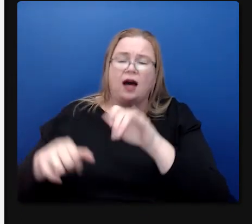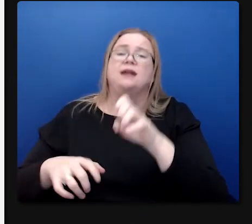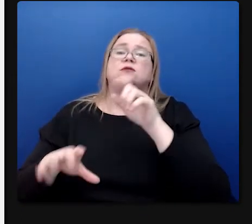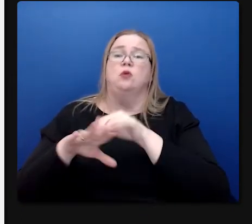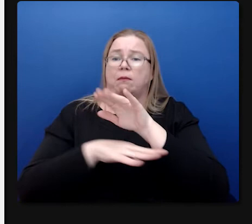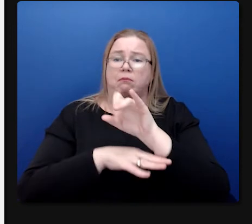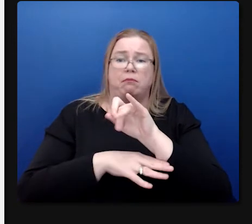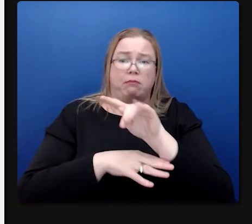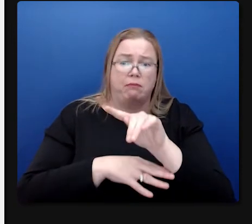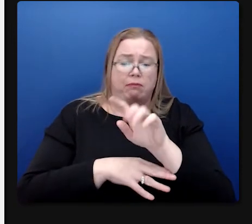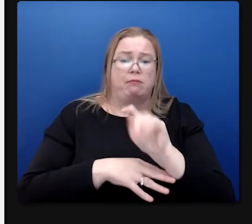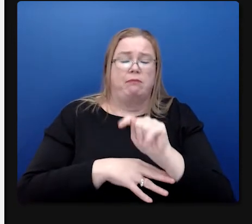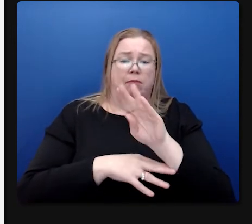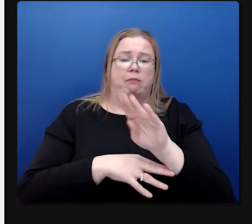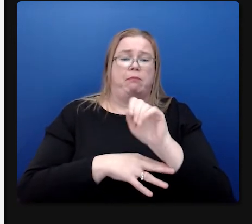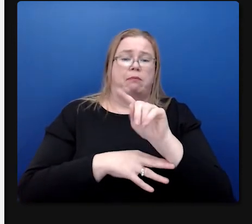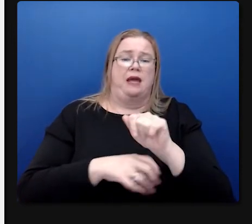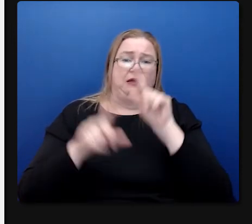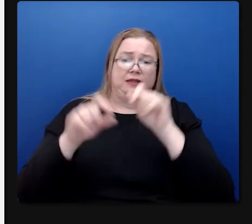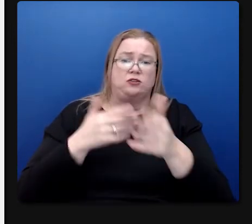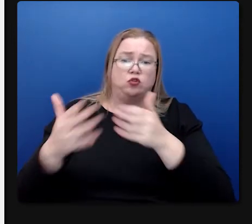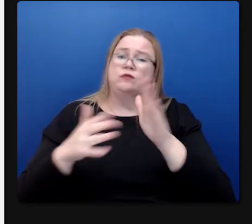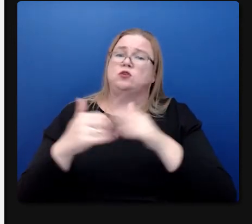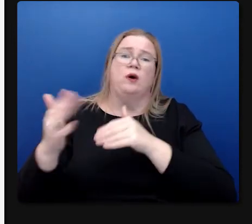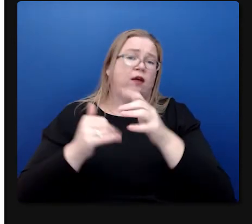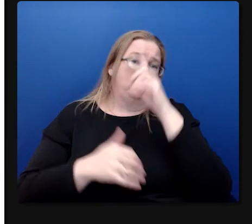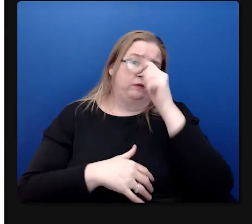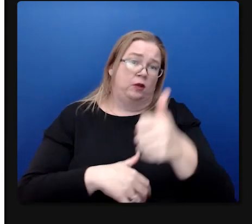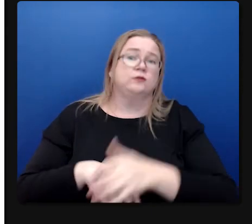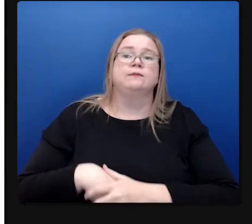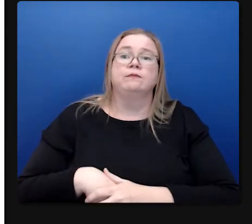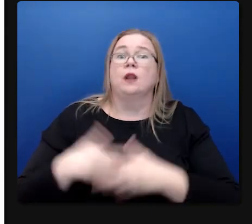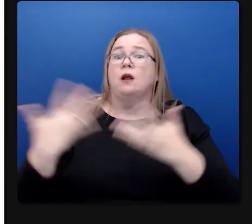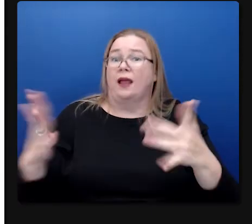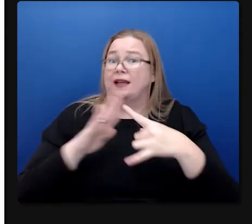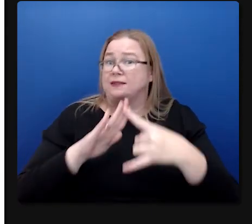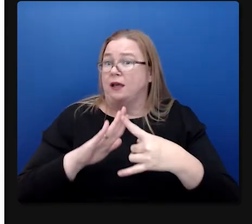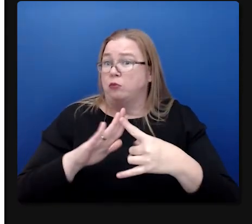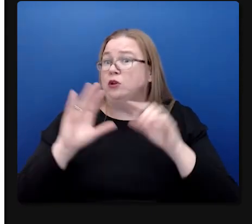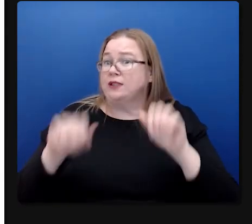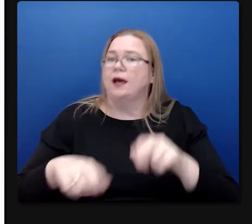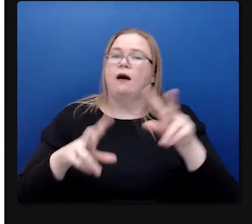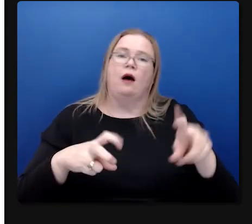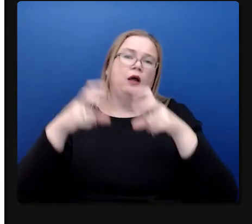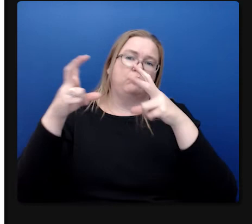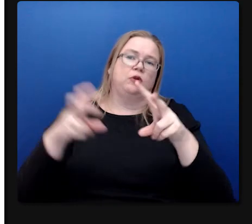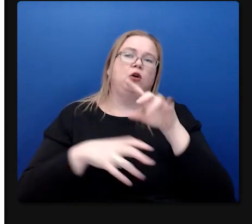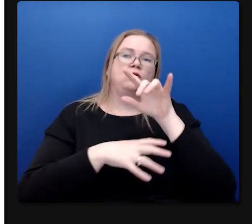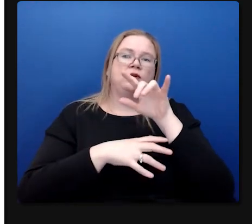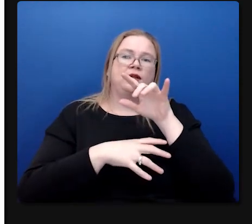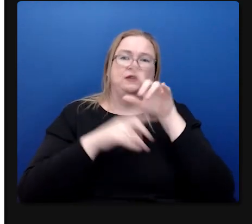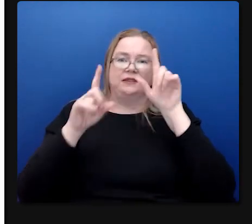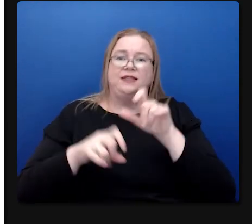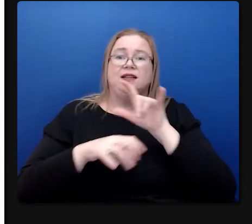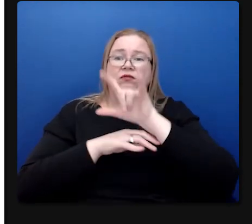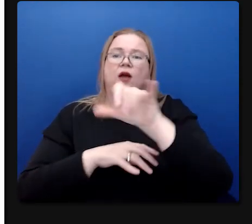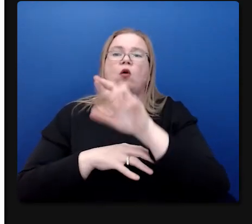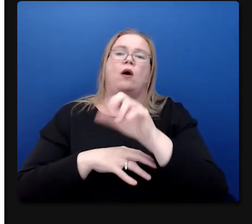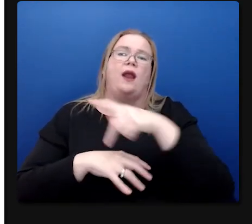a beta testing service, whatever you want. Such as, for example, uploading to TestFlight or the App Store.